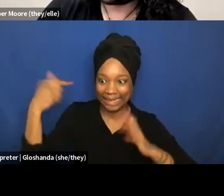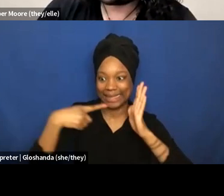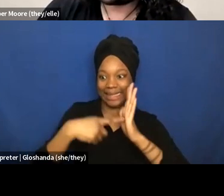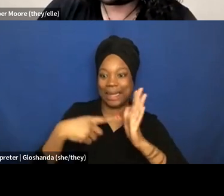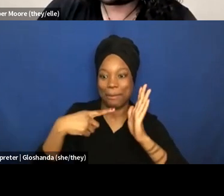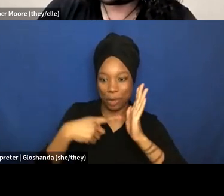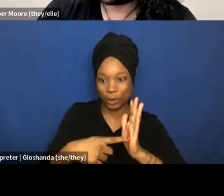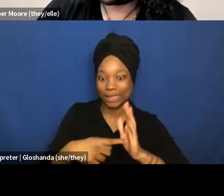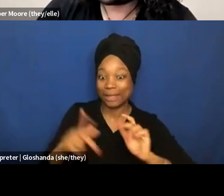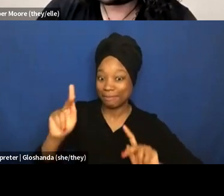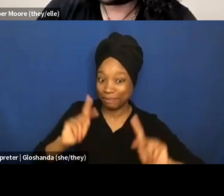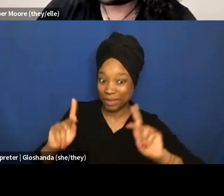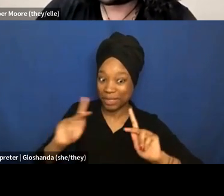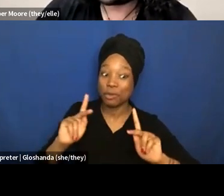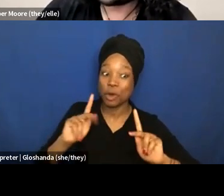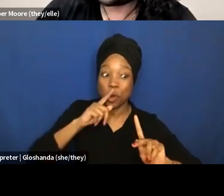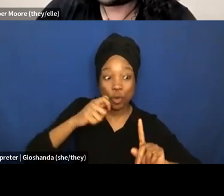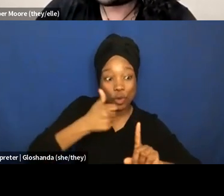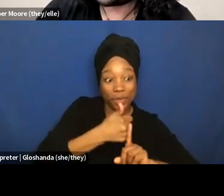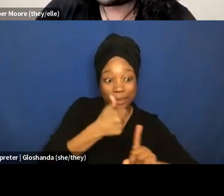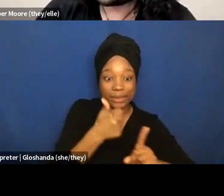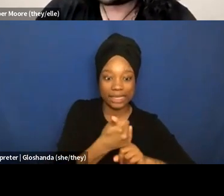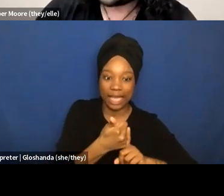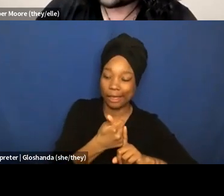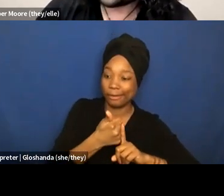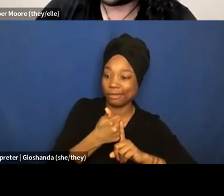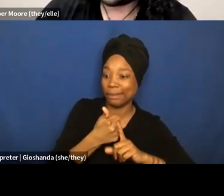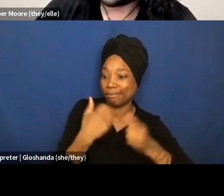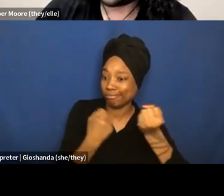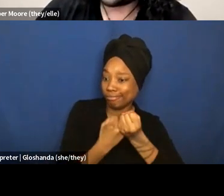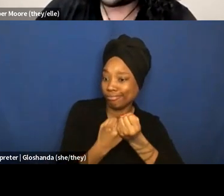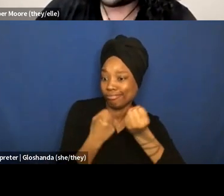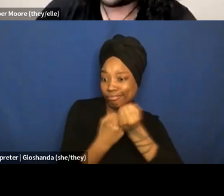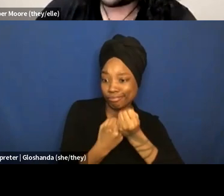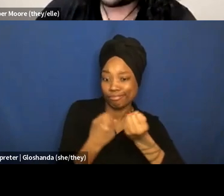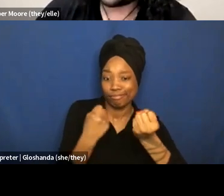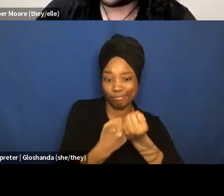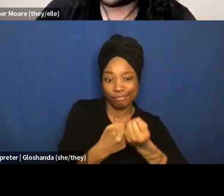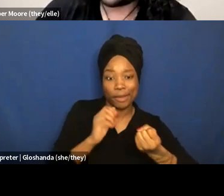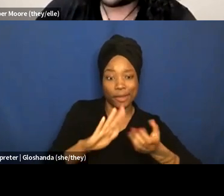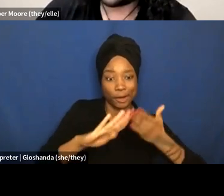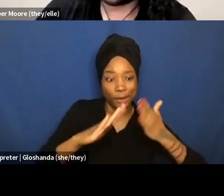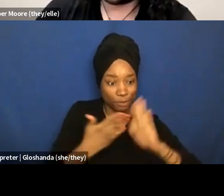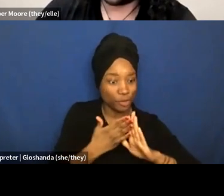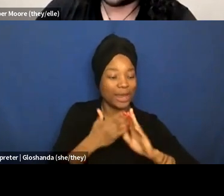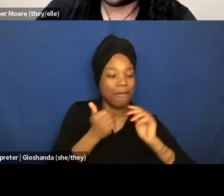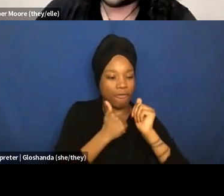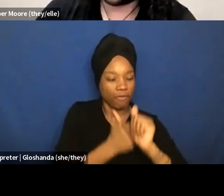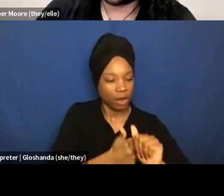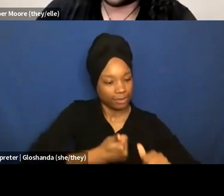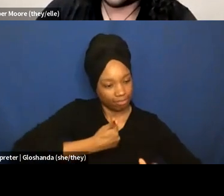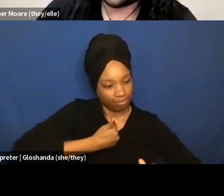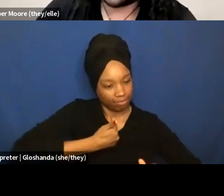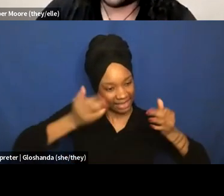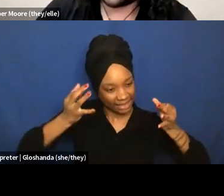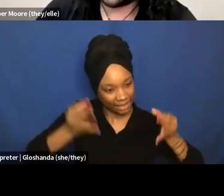of peoples who have been holding it down in an autonomous decolonial